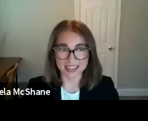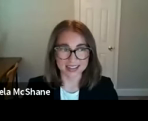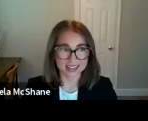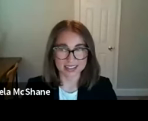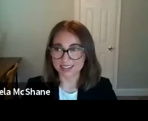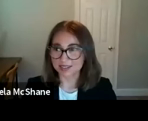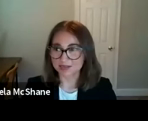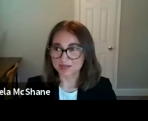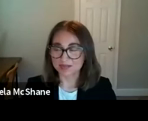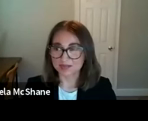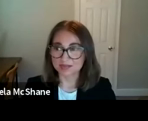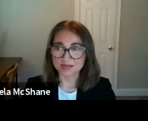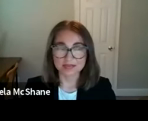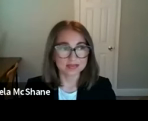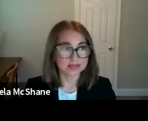know when you can see it.